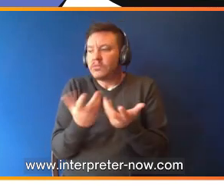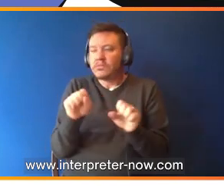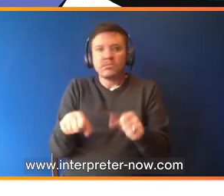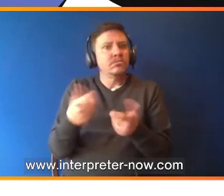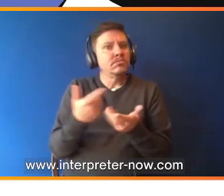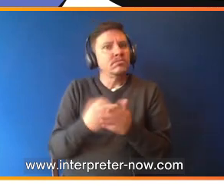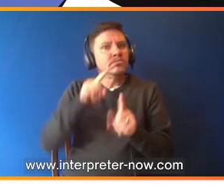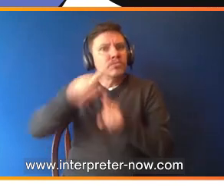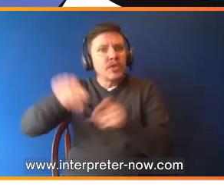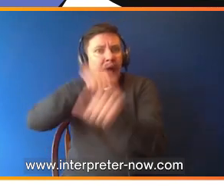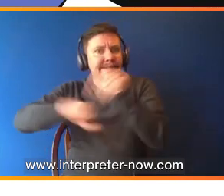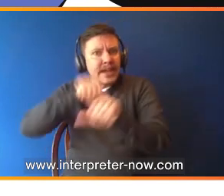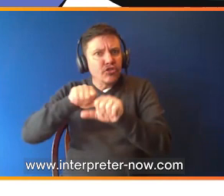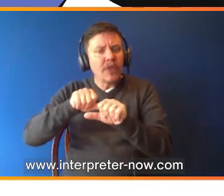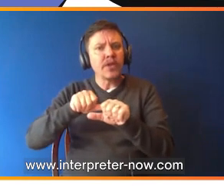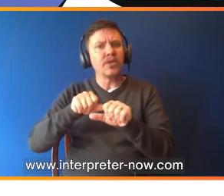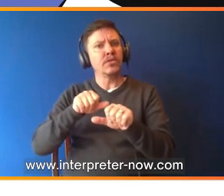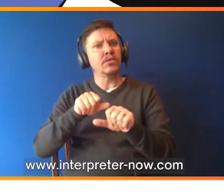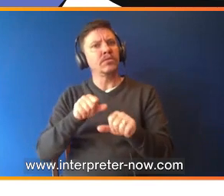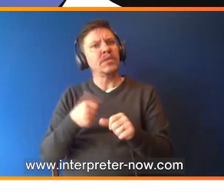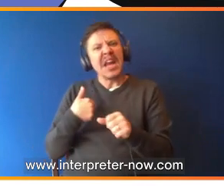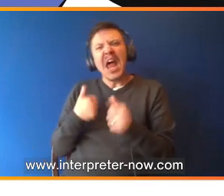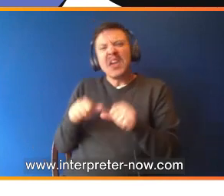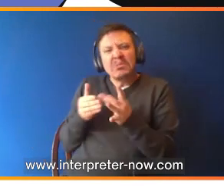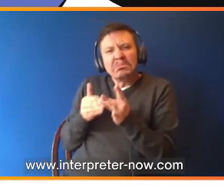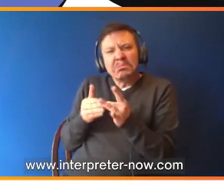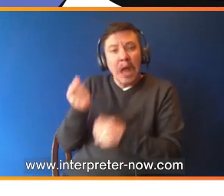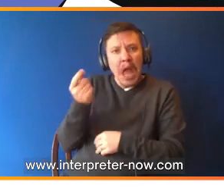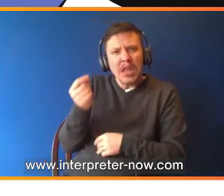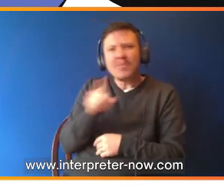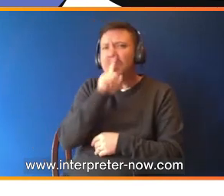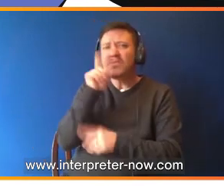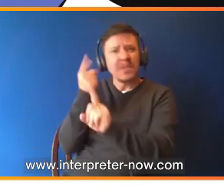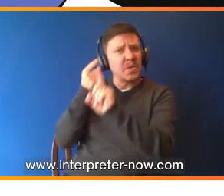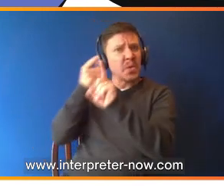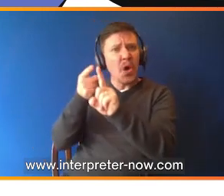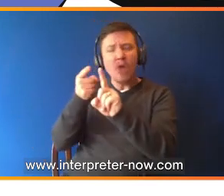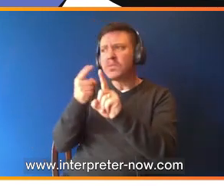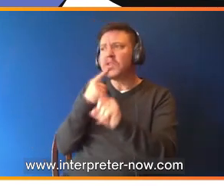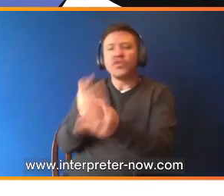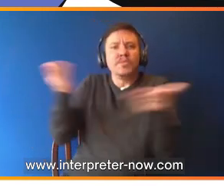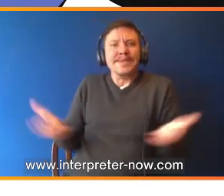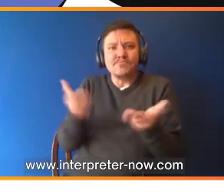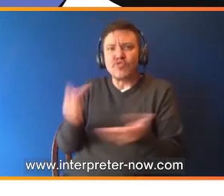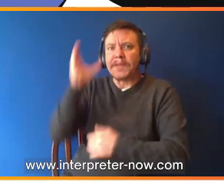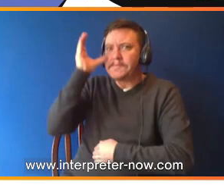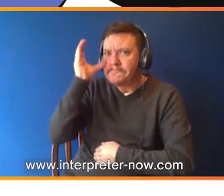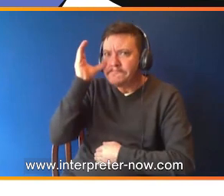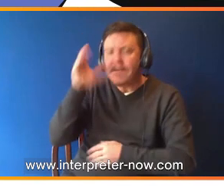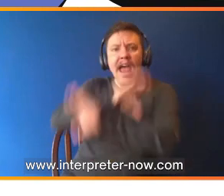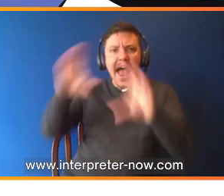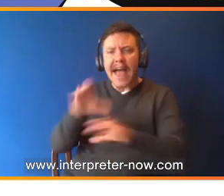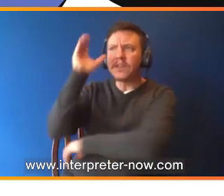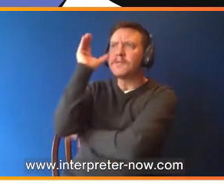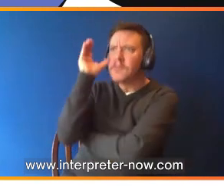ask questions to one another. I was able to kind of guide the discussion a little bit, but the goal was just to really be present and